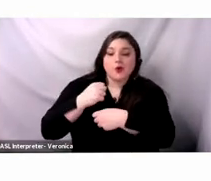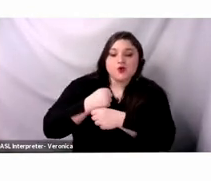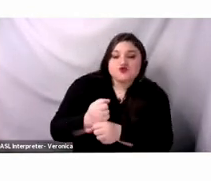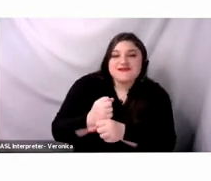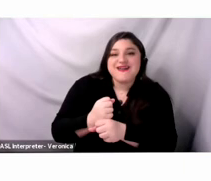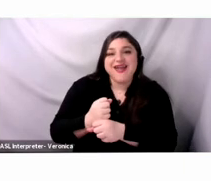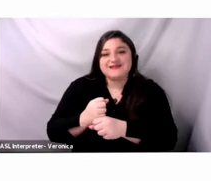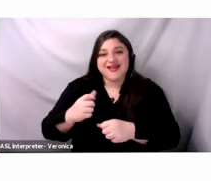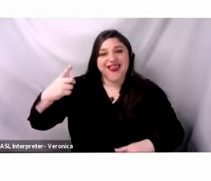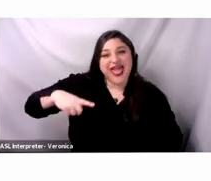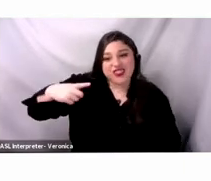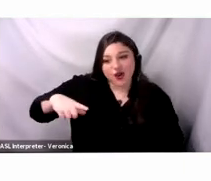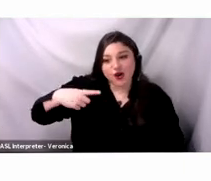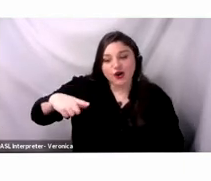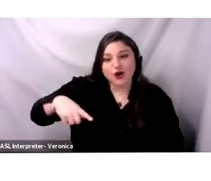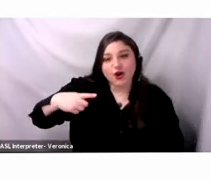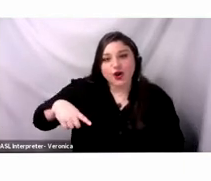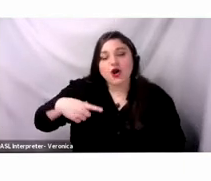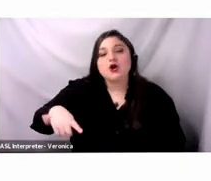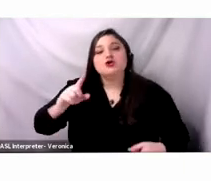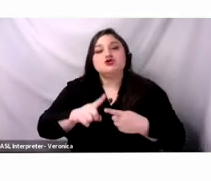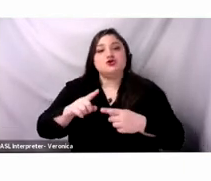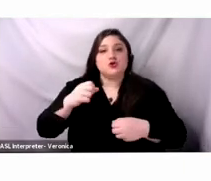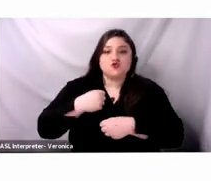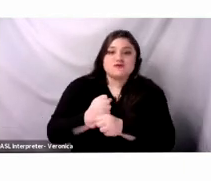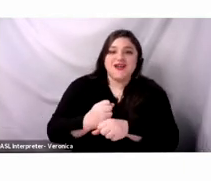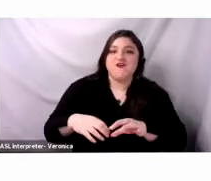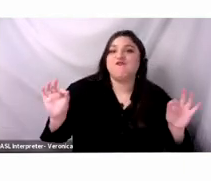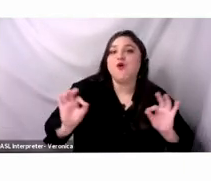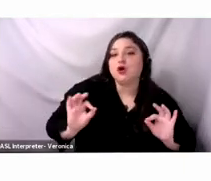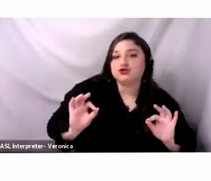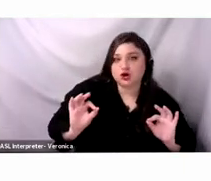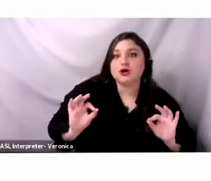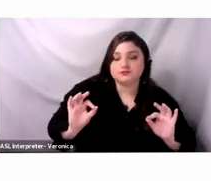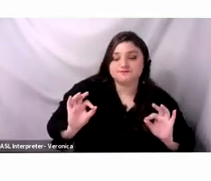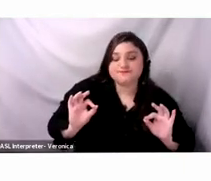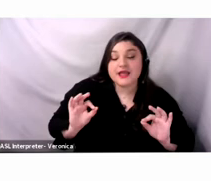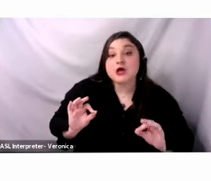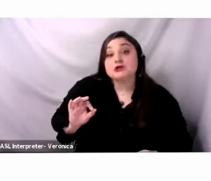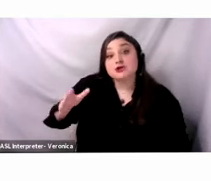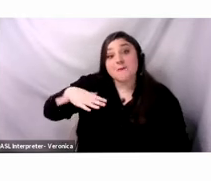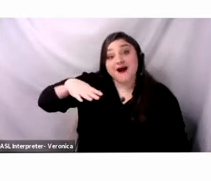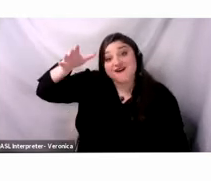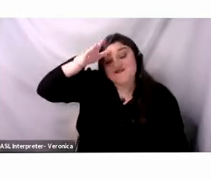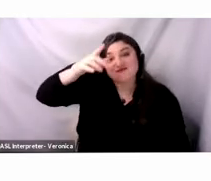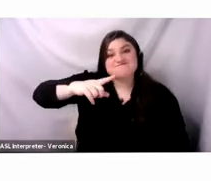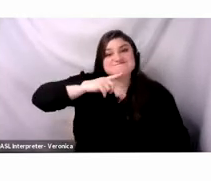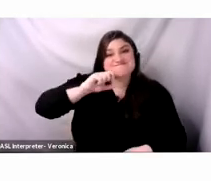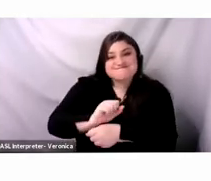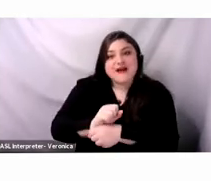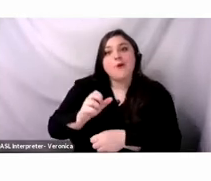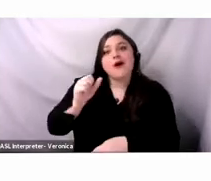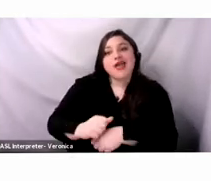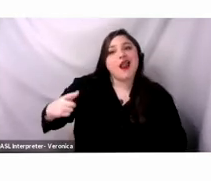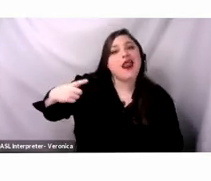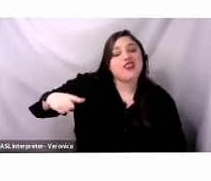furniture. And he brought the pieces of leather, took it to a